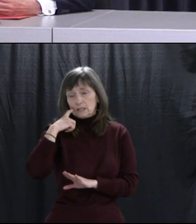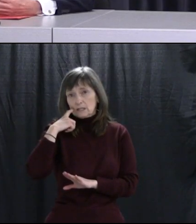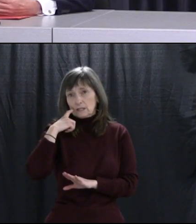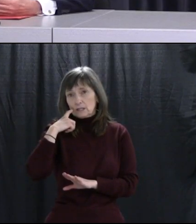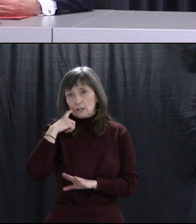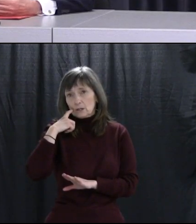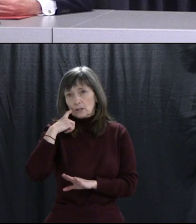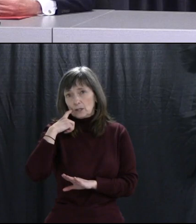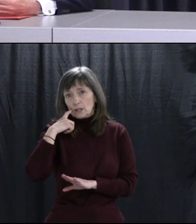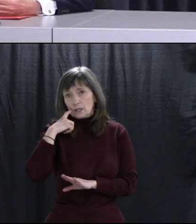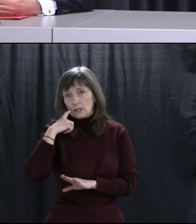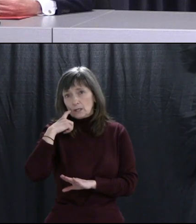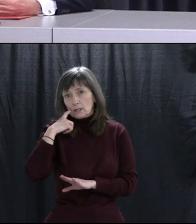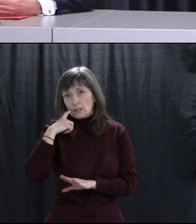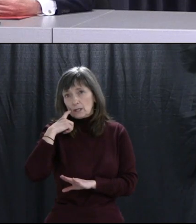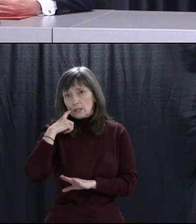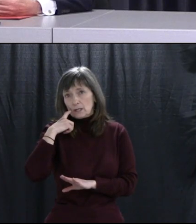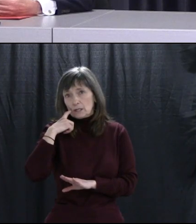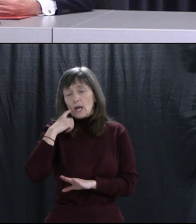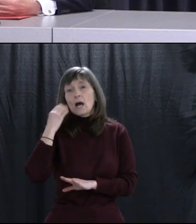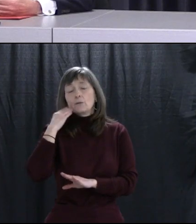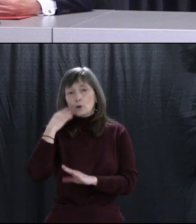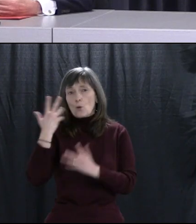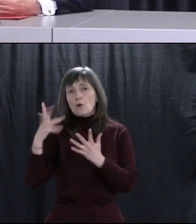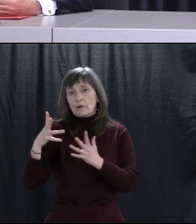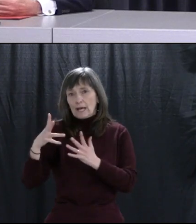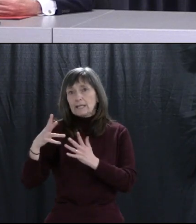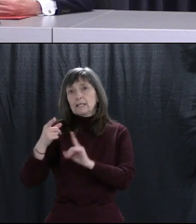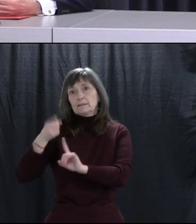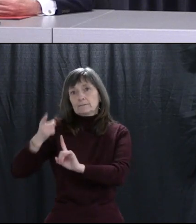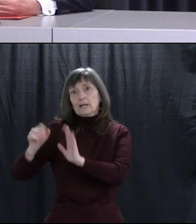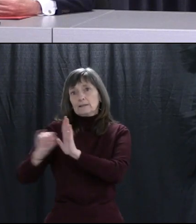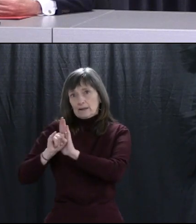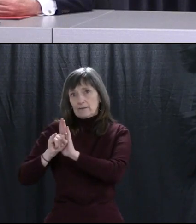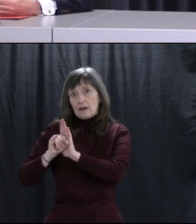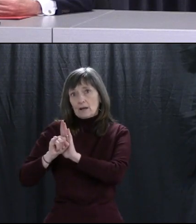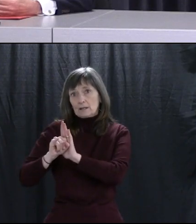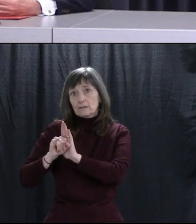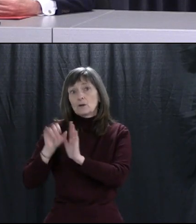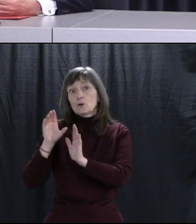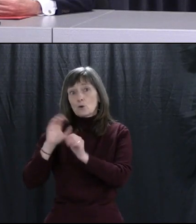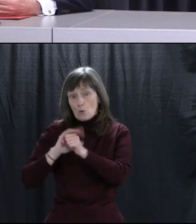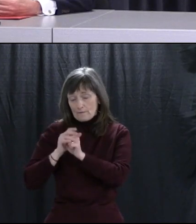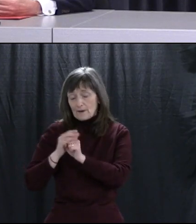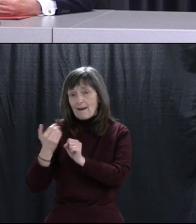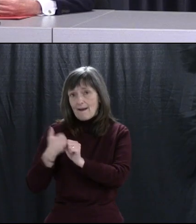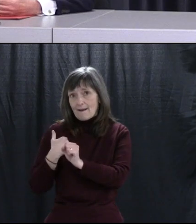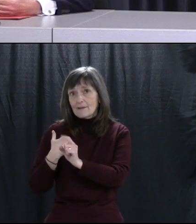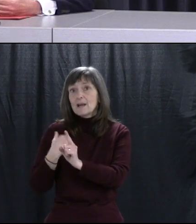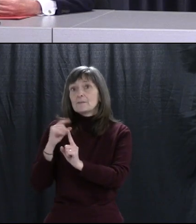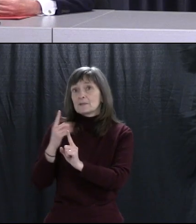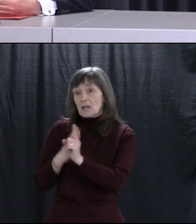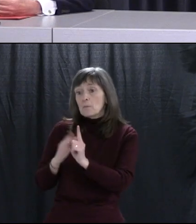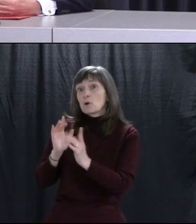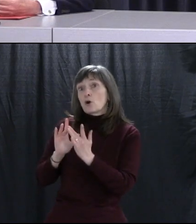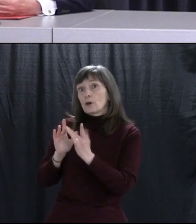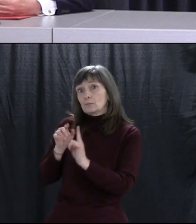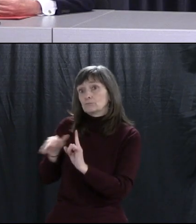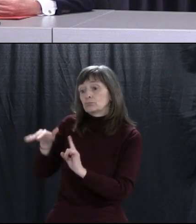and contacts were being traced. There were stories on it. In this case, we're only given a